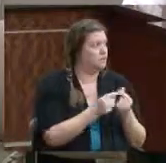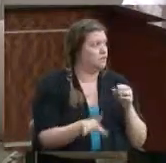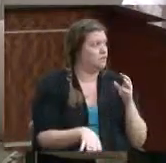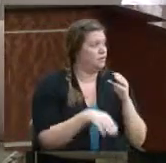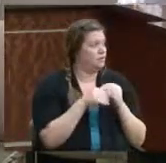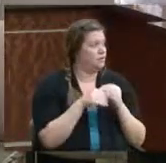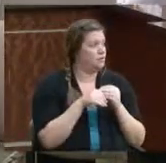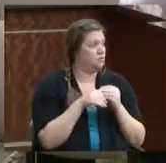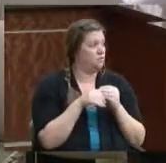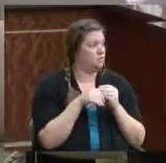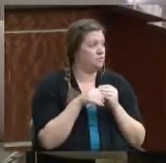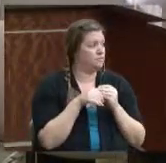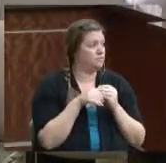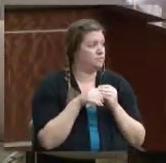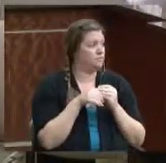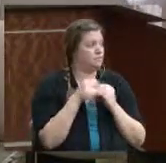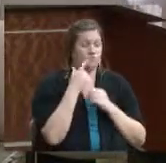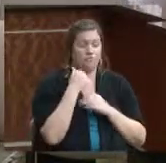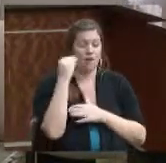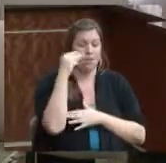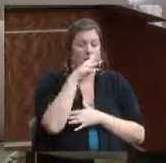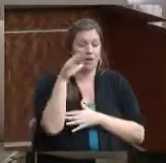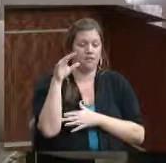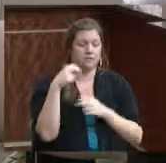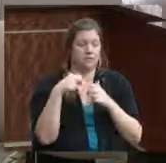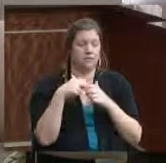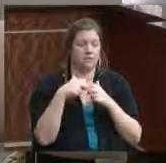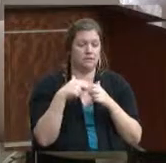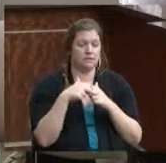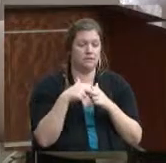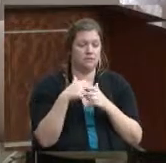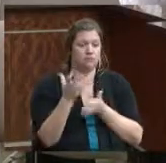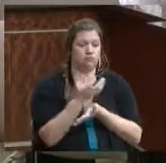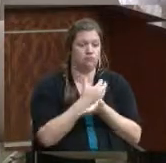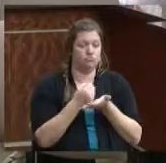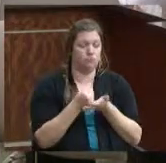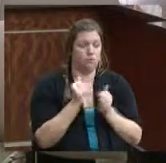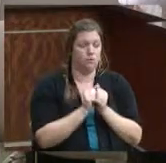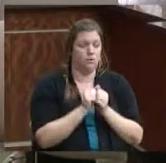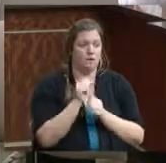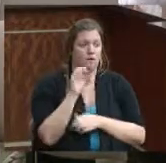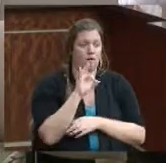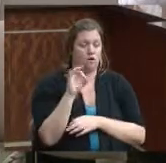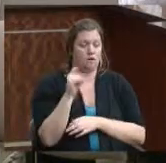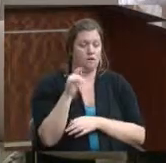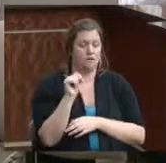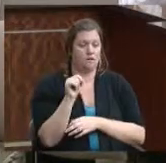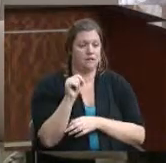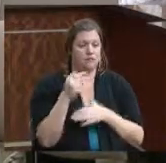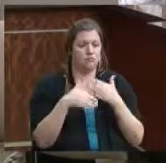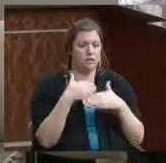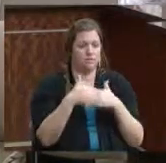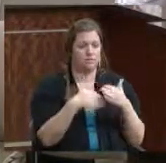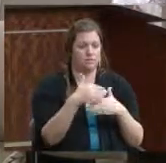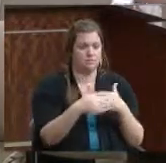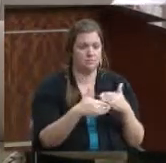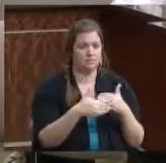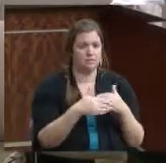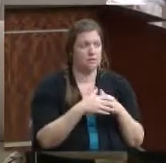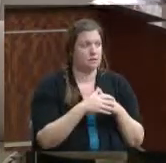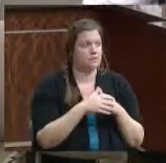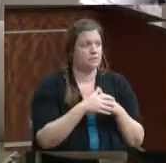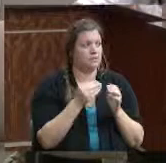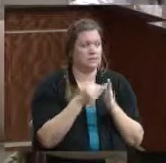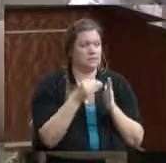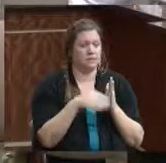additional red light camera ticket revenues with offsetting processing expenditures, and